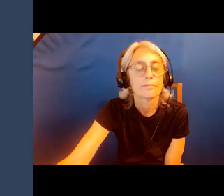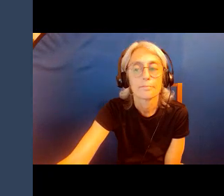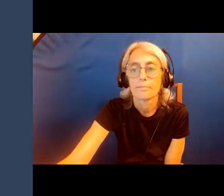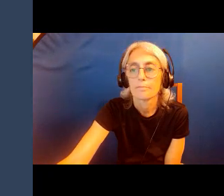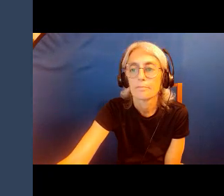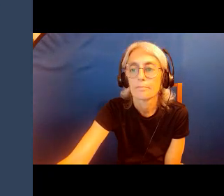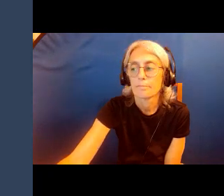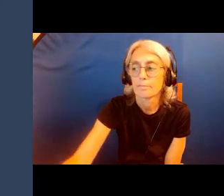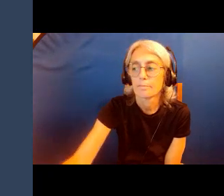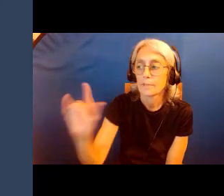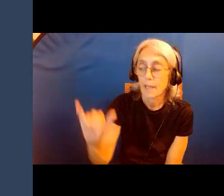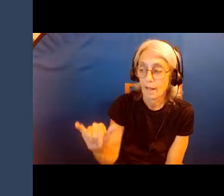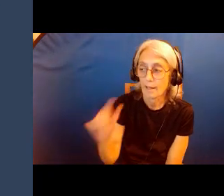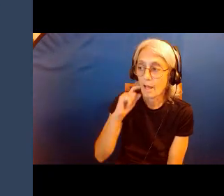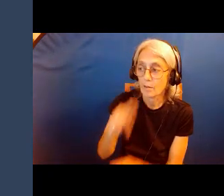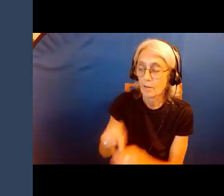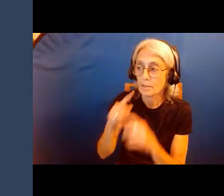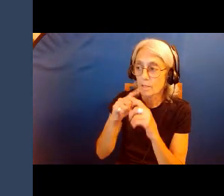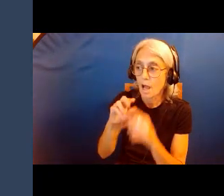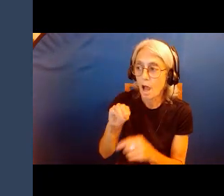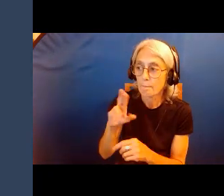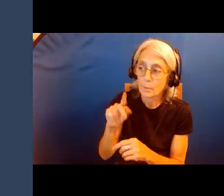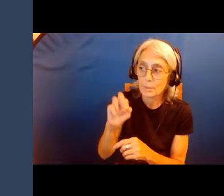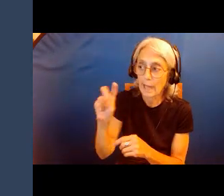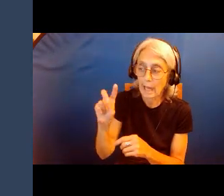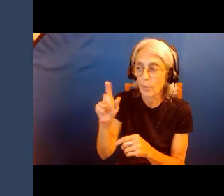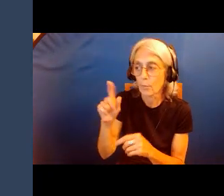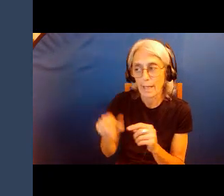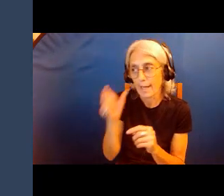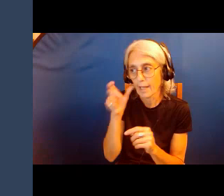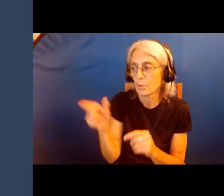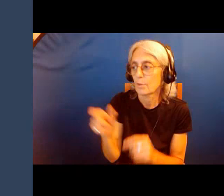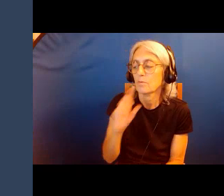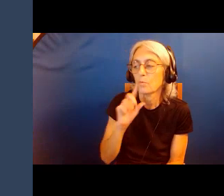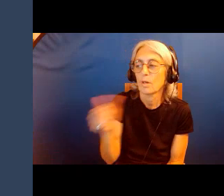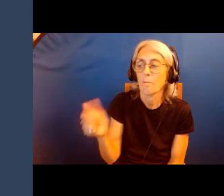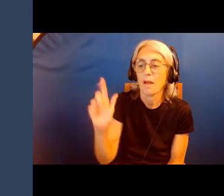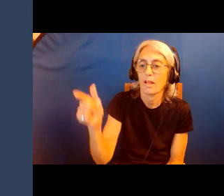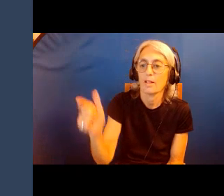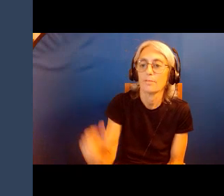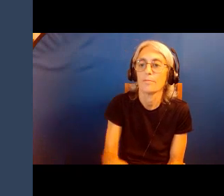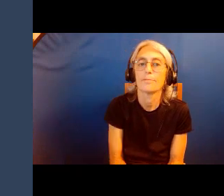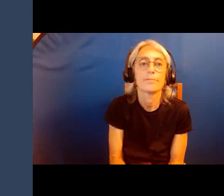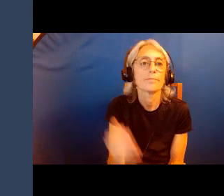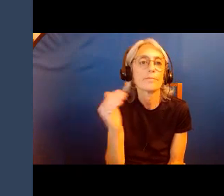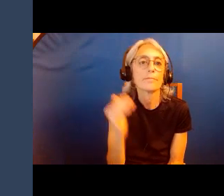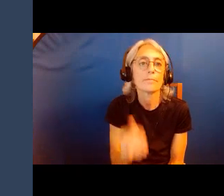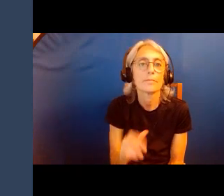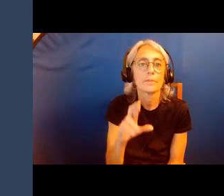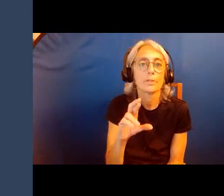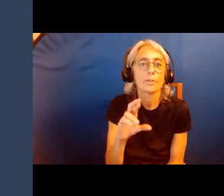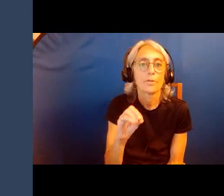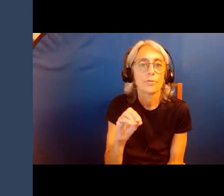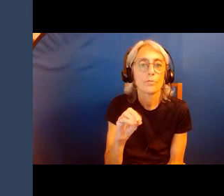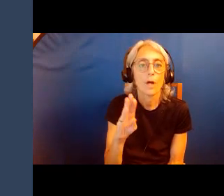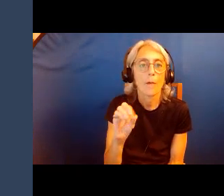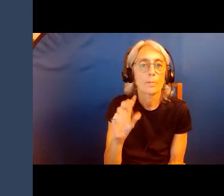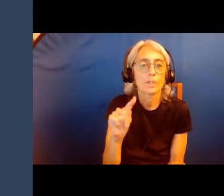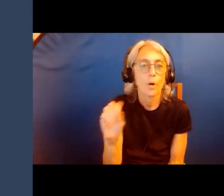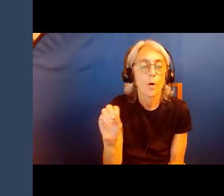Kelly, I still see you're unmuted, but we cannot hear you. We will come back to you. I'd like to move on to Roberto